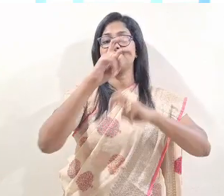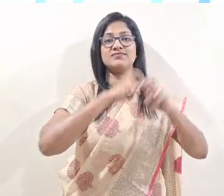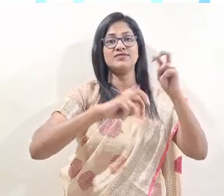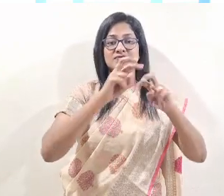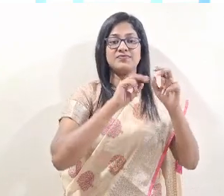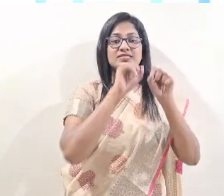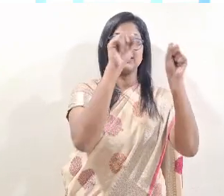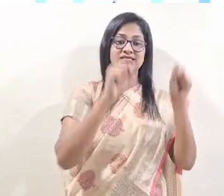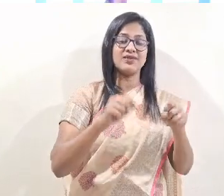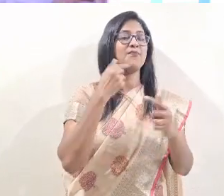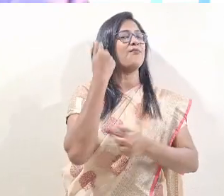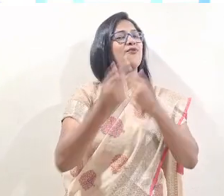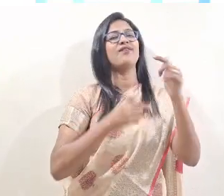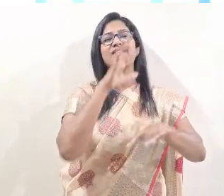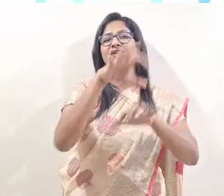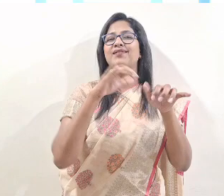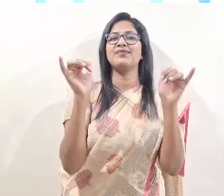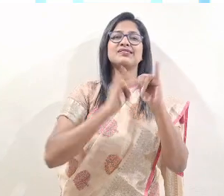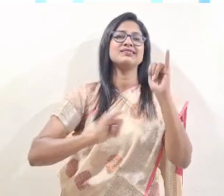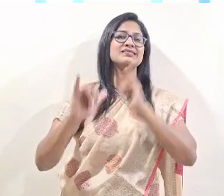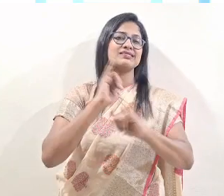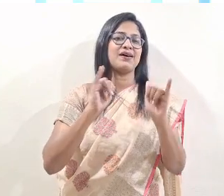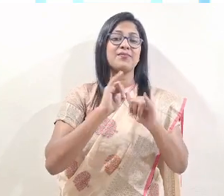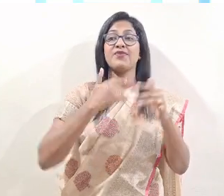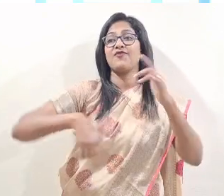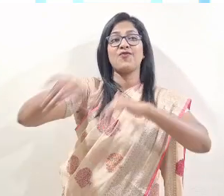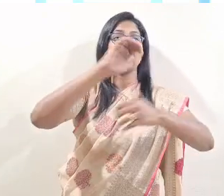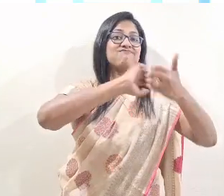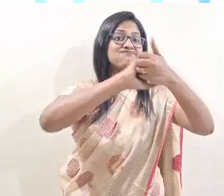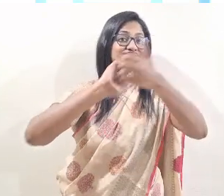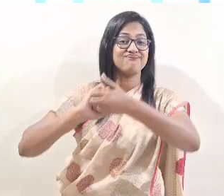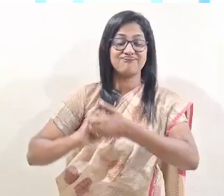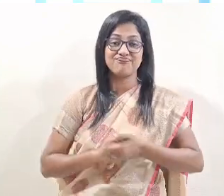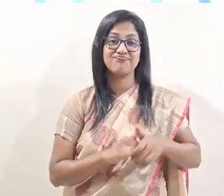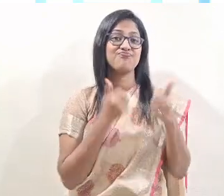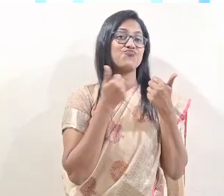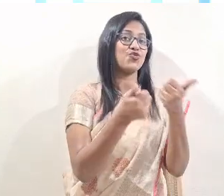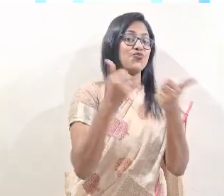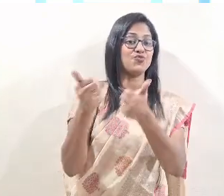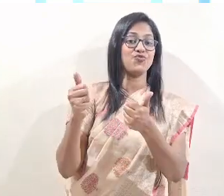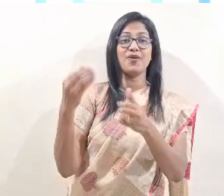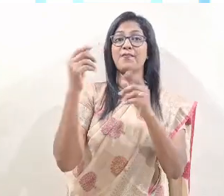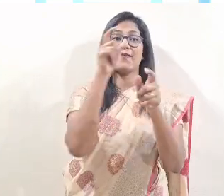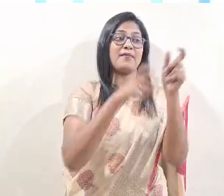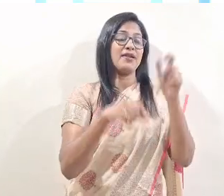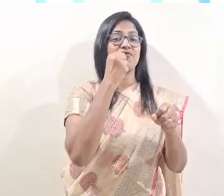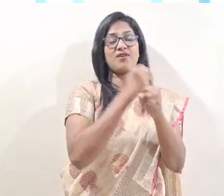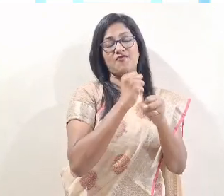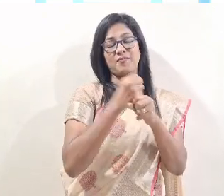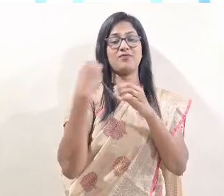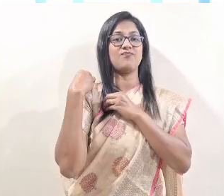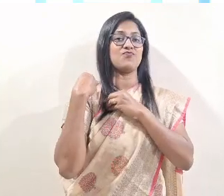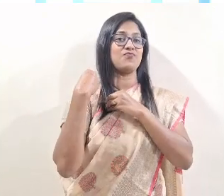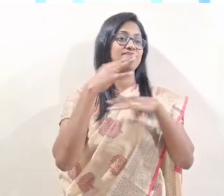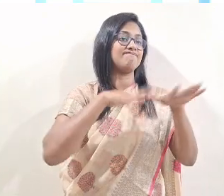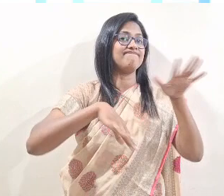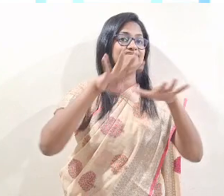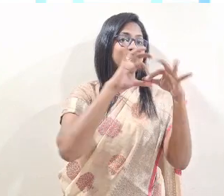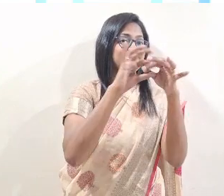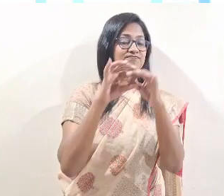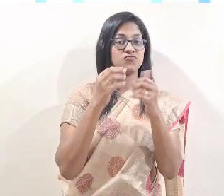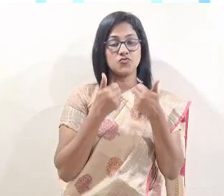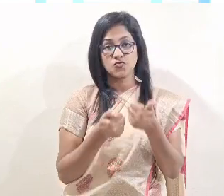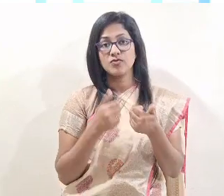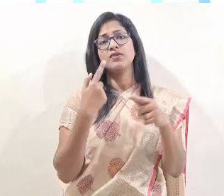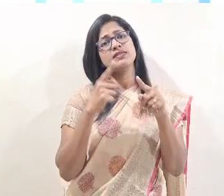animals. So we will all try to be in good terms with our public authorities. And